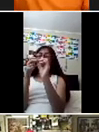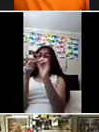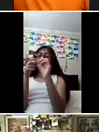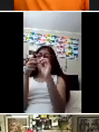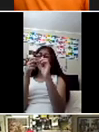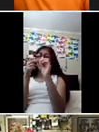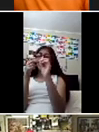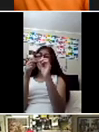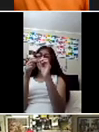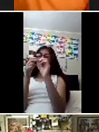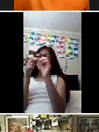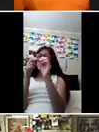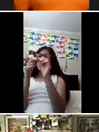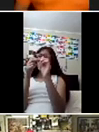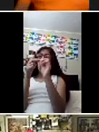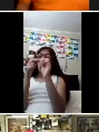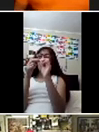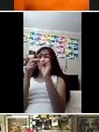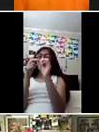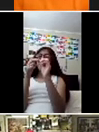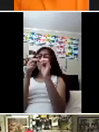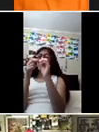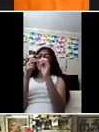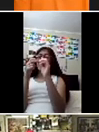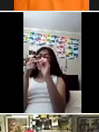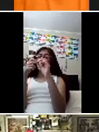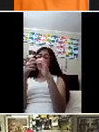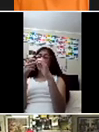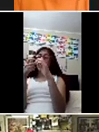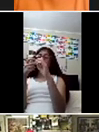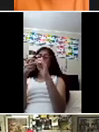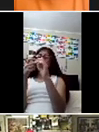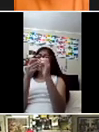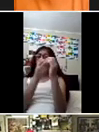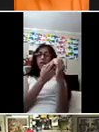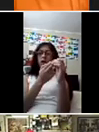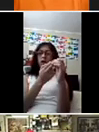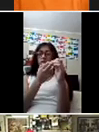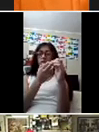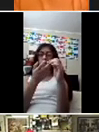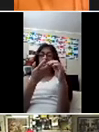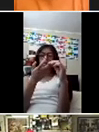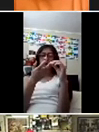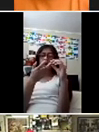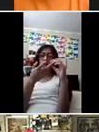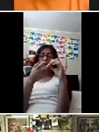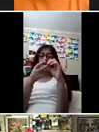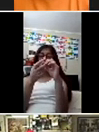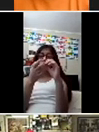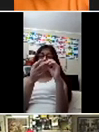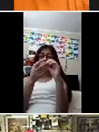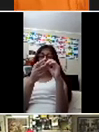Yep. Mm-hmm. Yeah. So we're talking about people who have accepted Christ as their Lord and Savior, right? Yeah. Yeah.